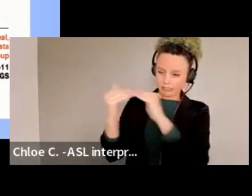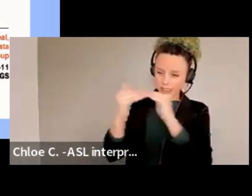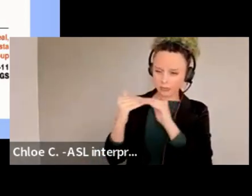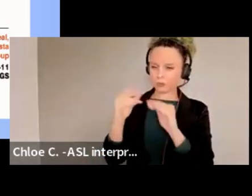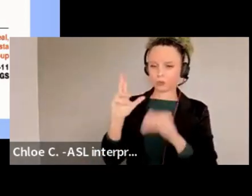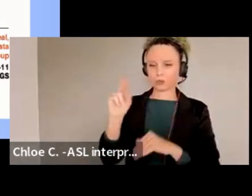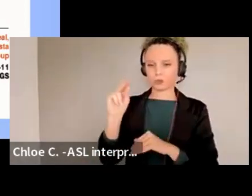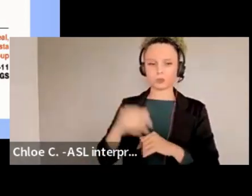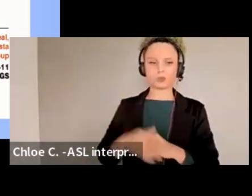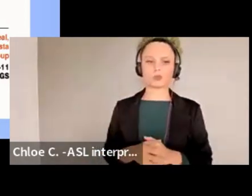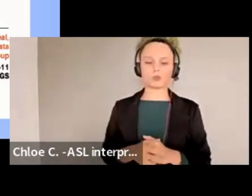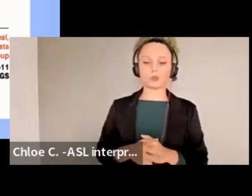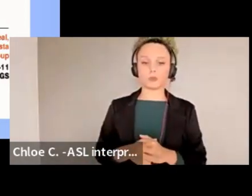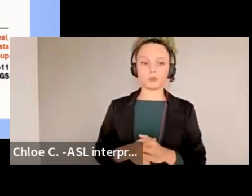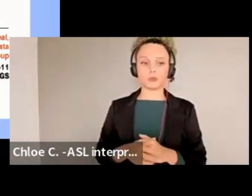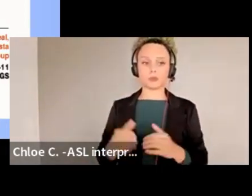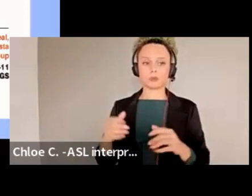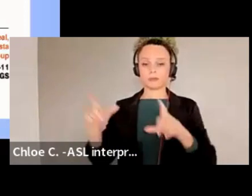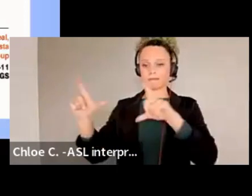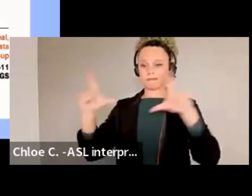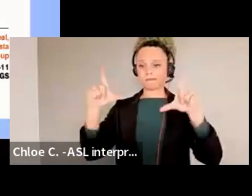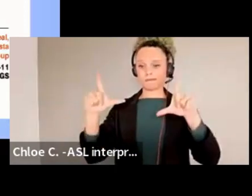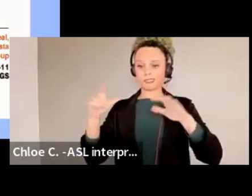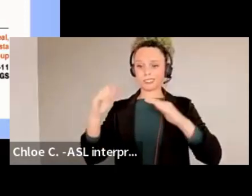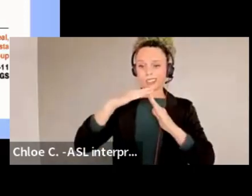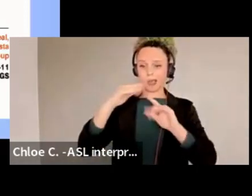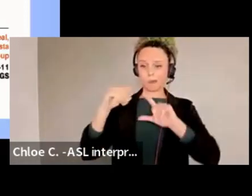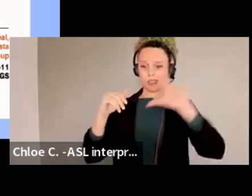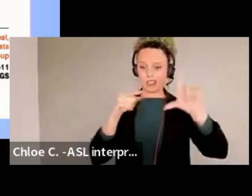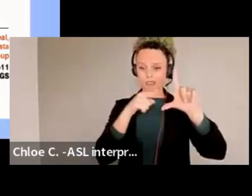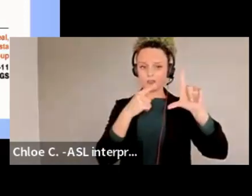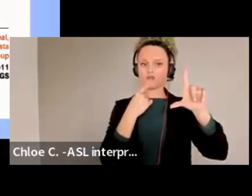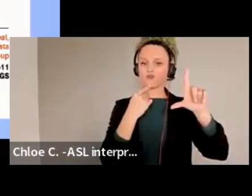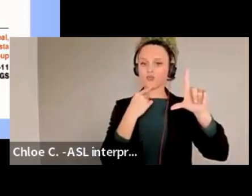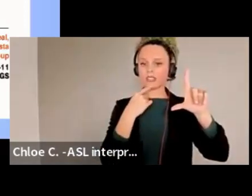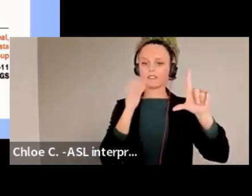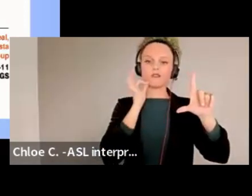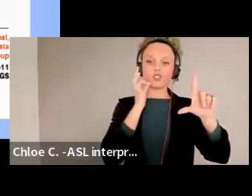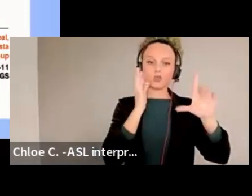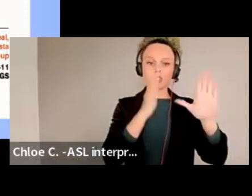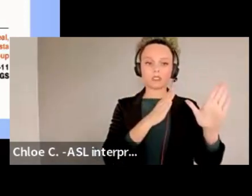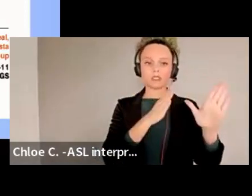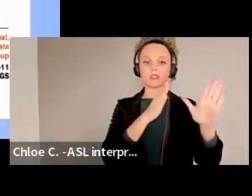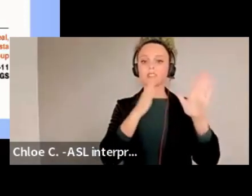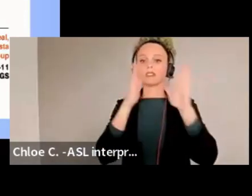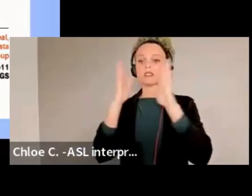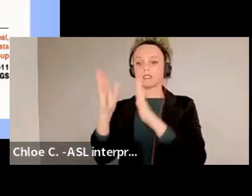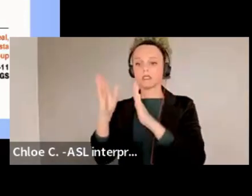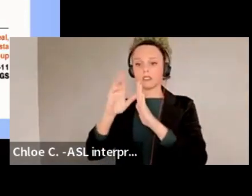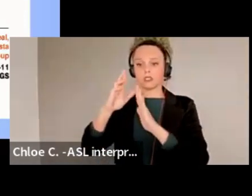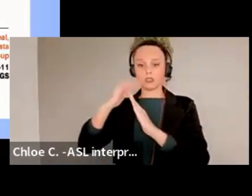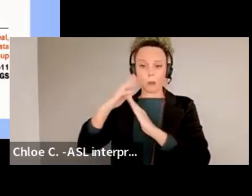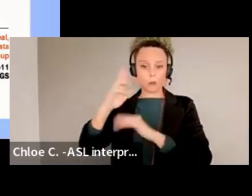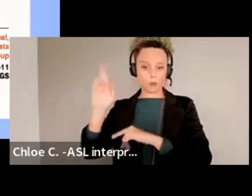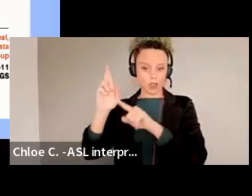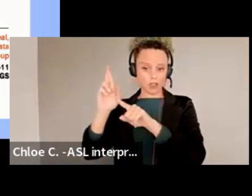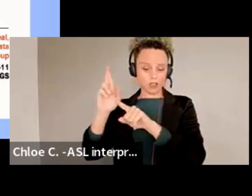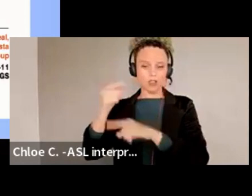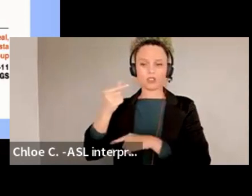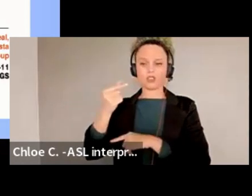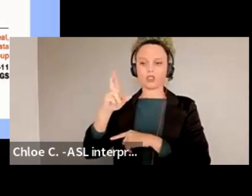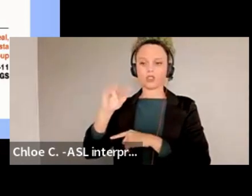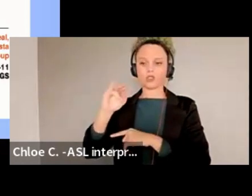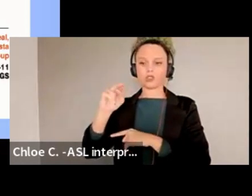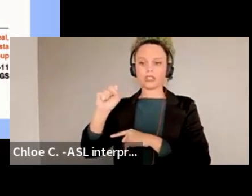it's split into 4 categories that are not even. So it's not an even 4-way split. We have fruits on the